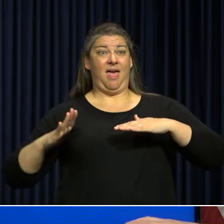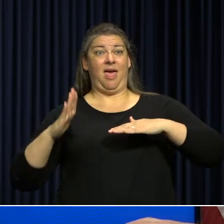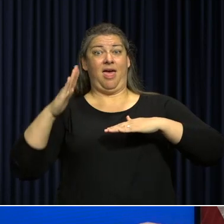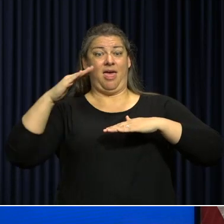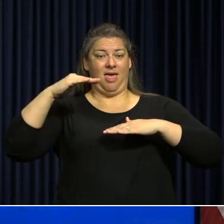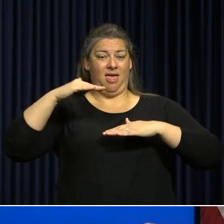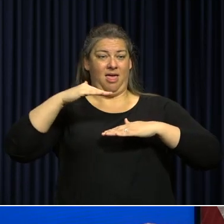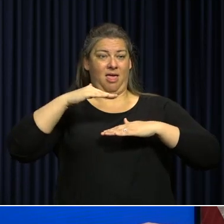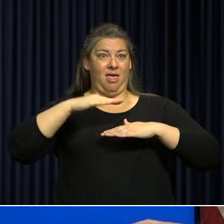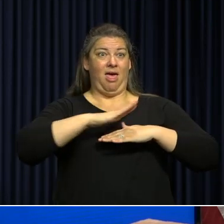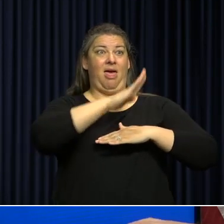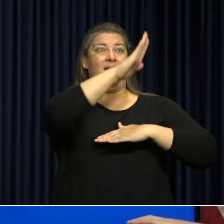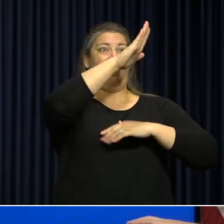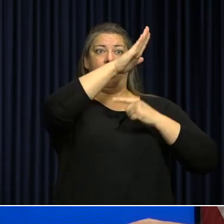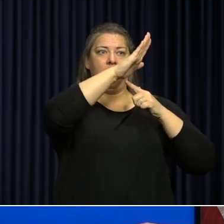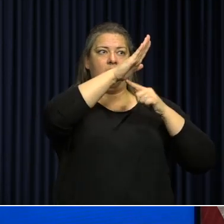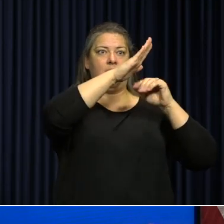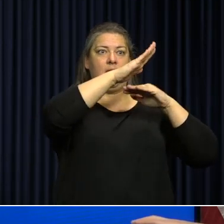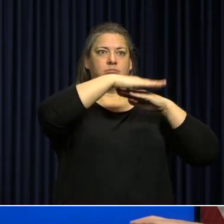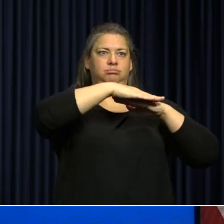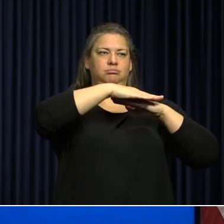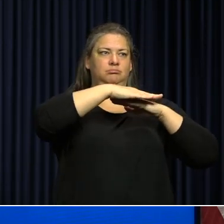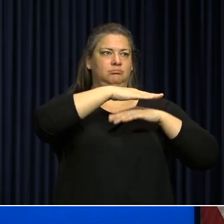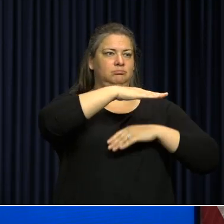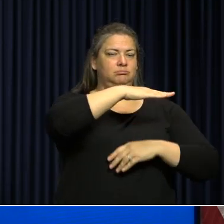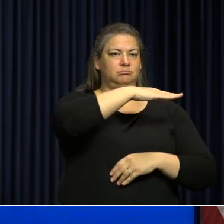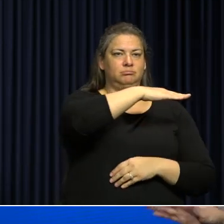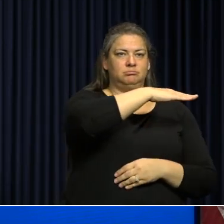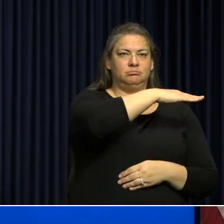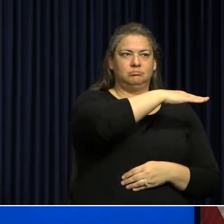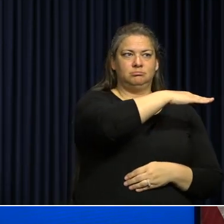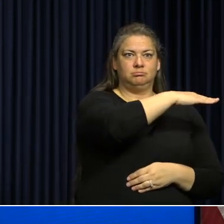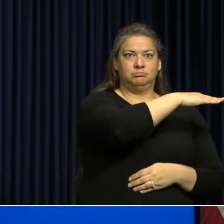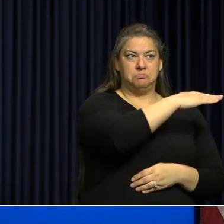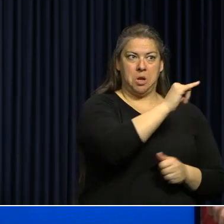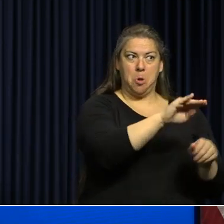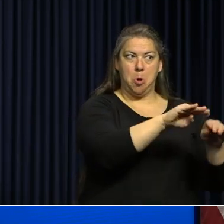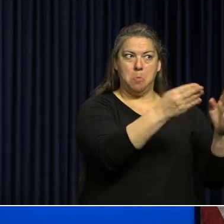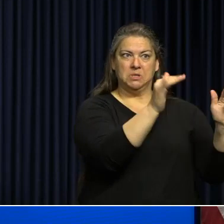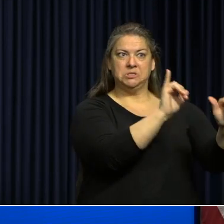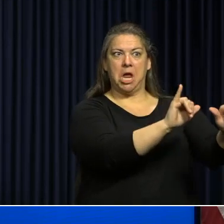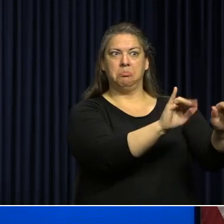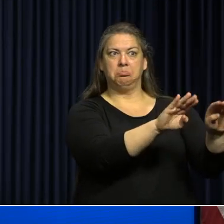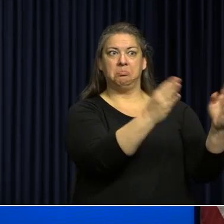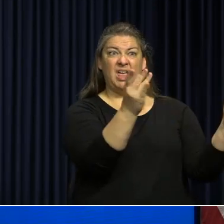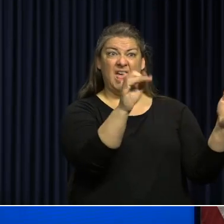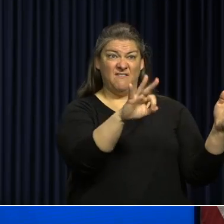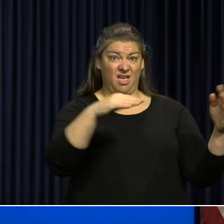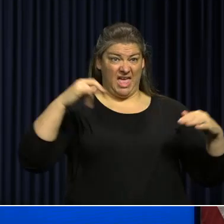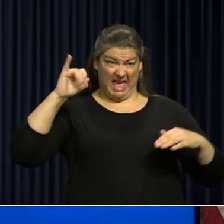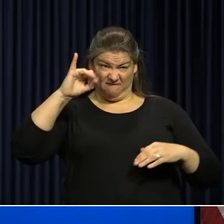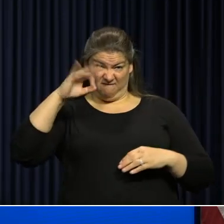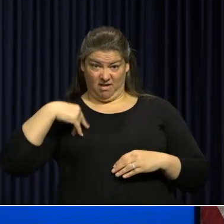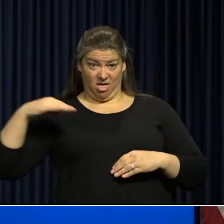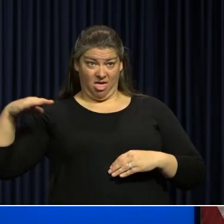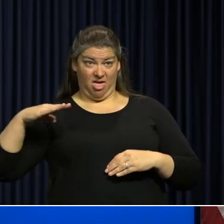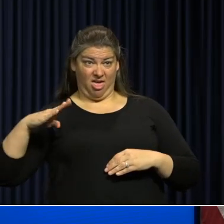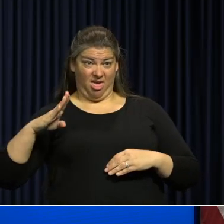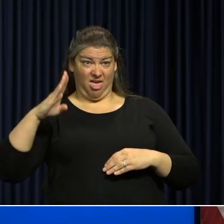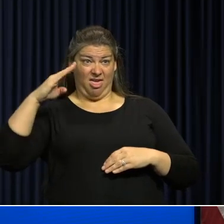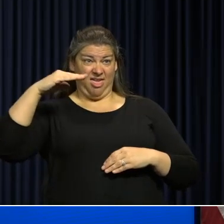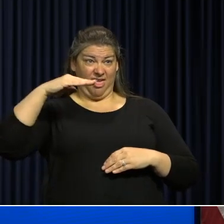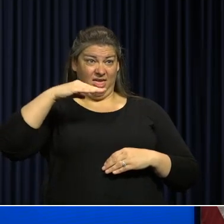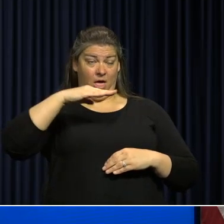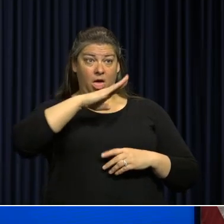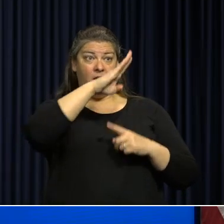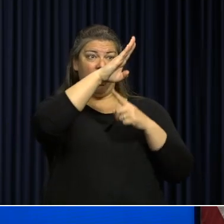spike, then our economy will not only open but stay open. If there's a second spike, it closes back down again. And none of us want that because it